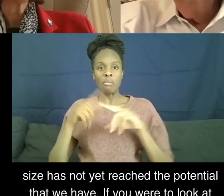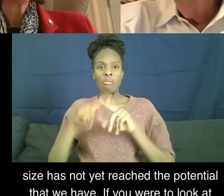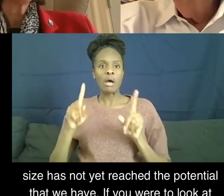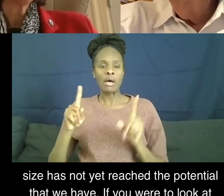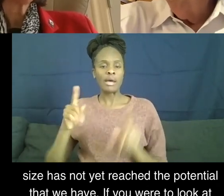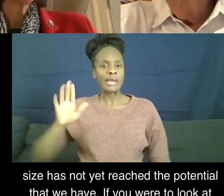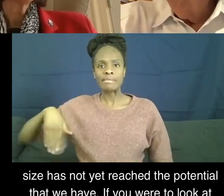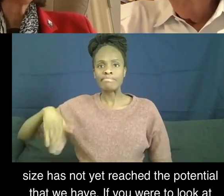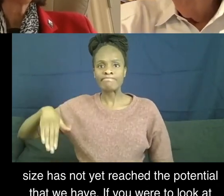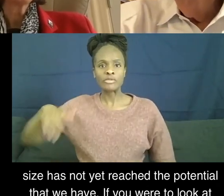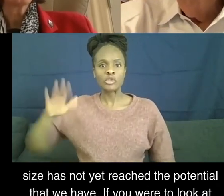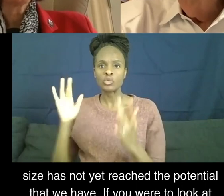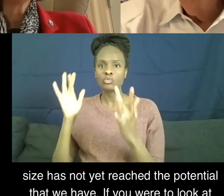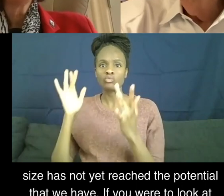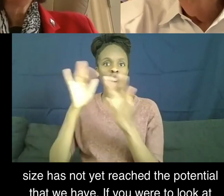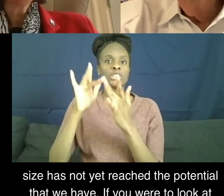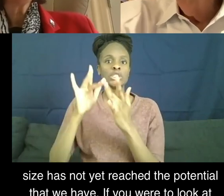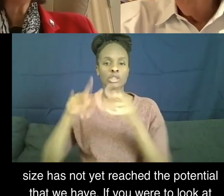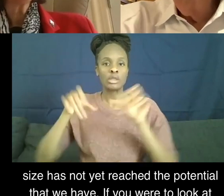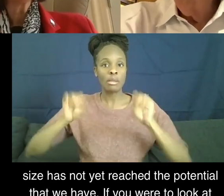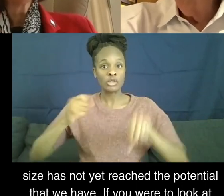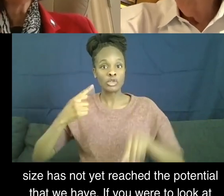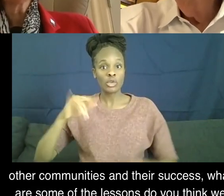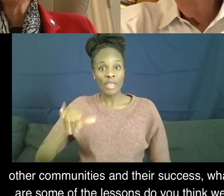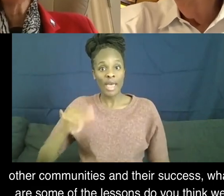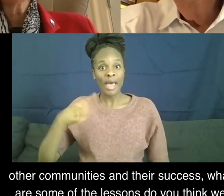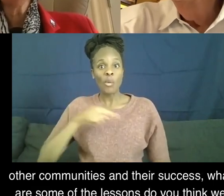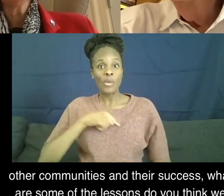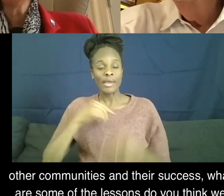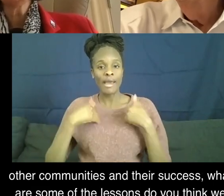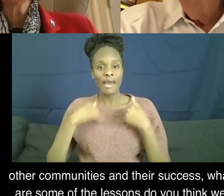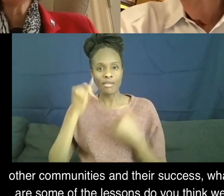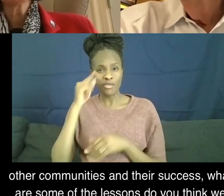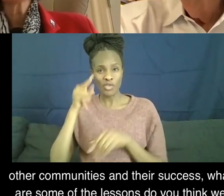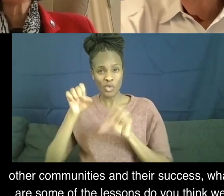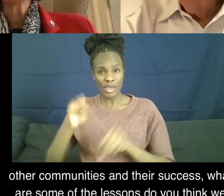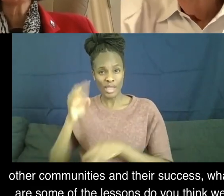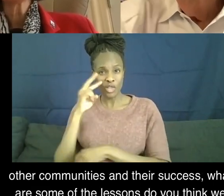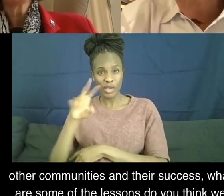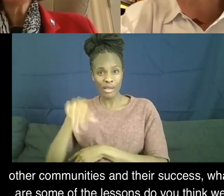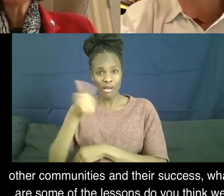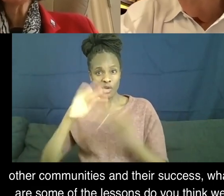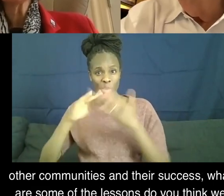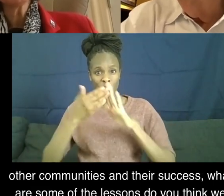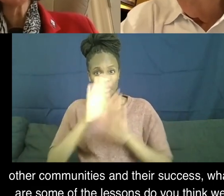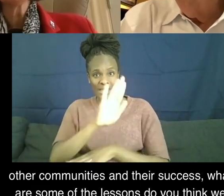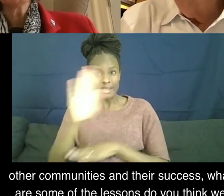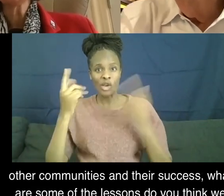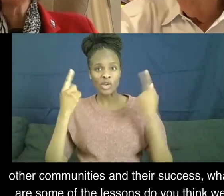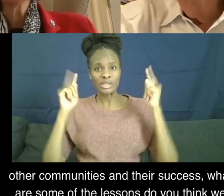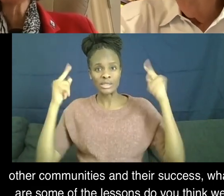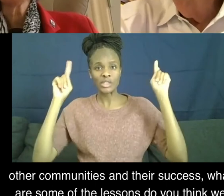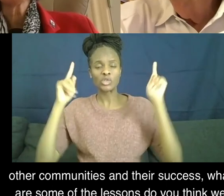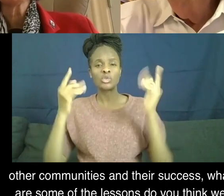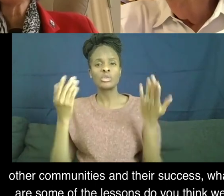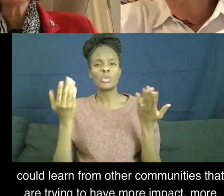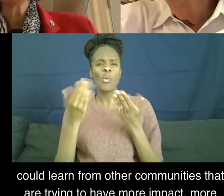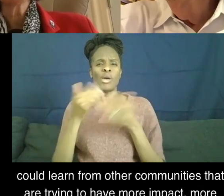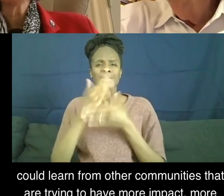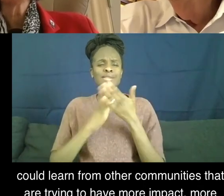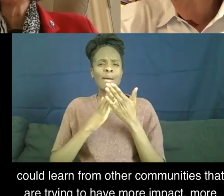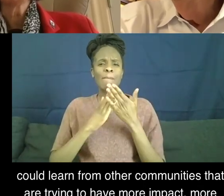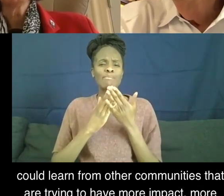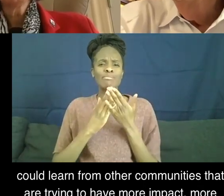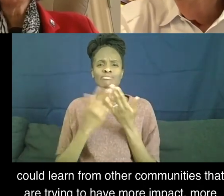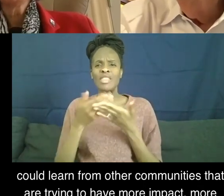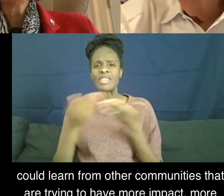reached, uh, the potential that we have. If you were to look at other communities and their success, what are some of the lessons do you think we could